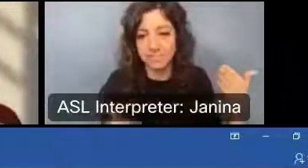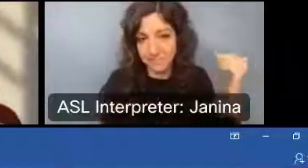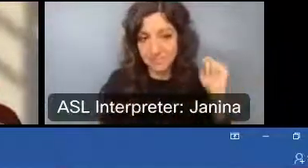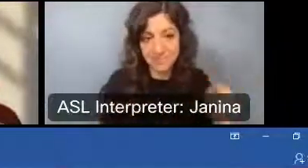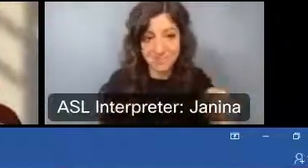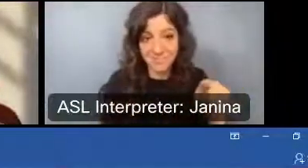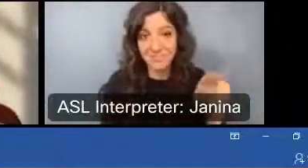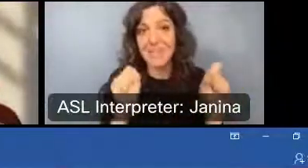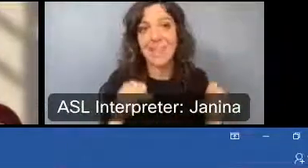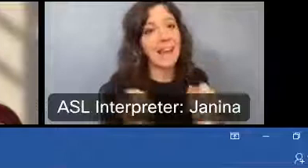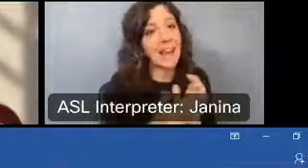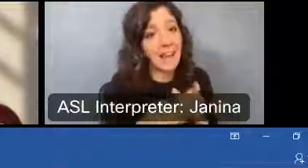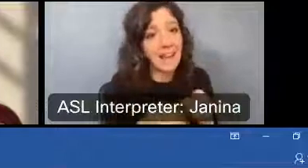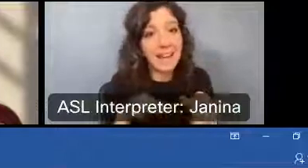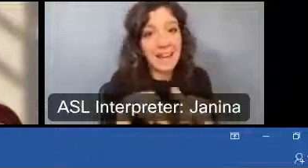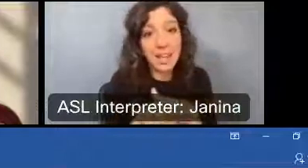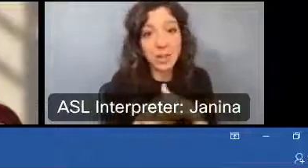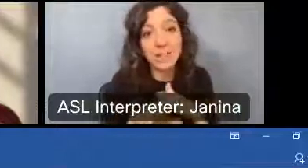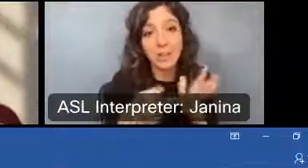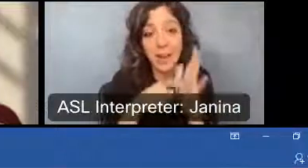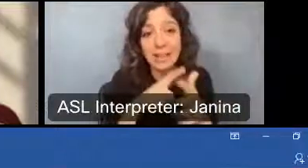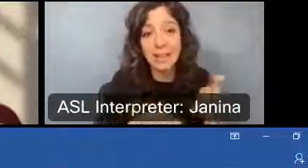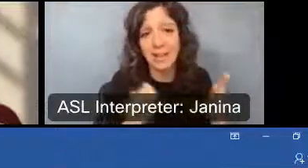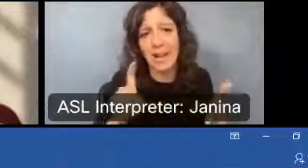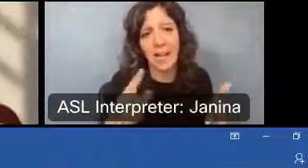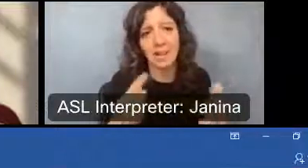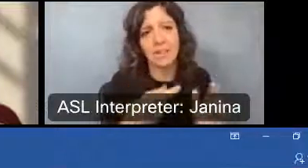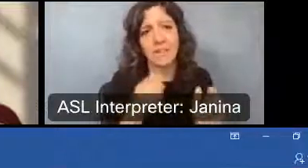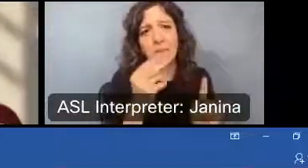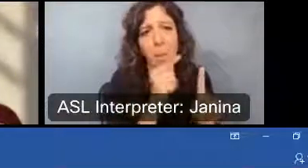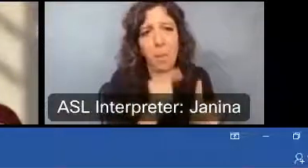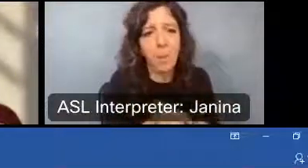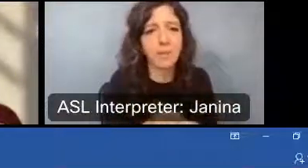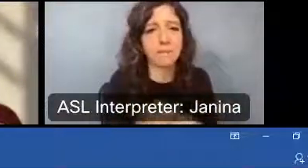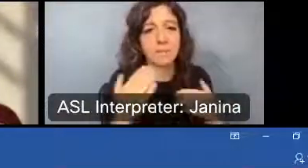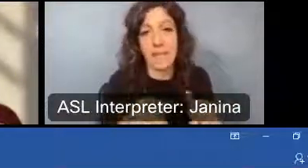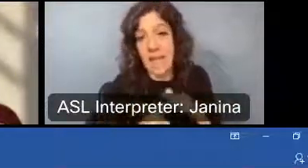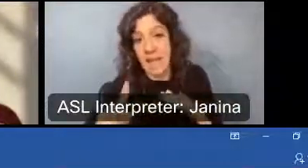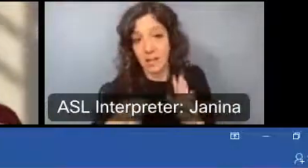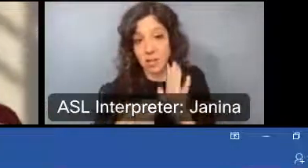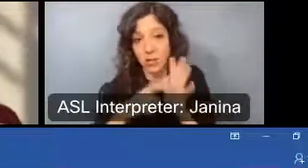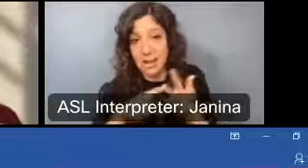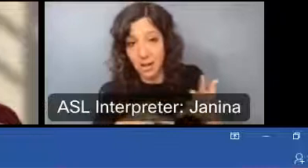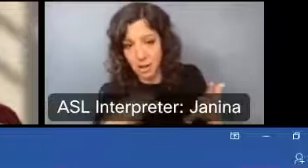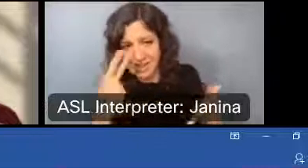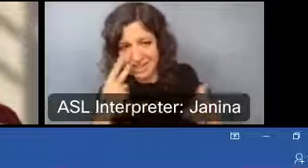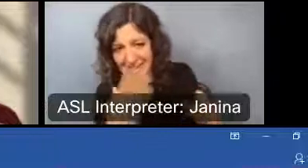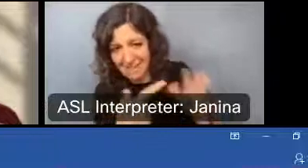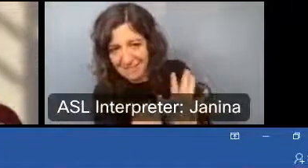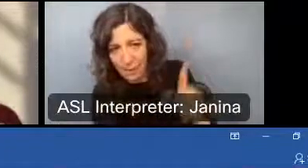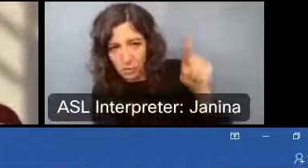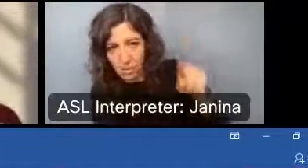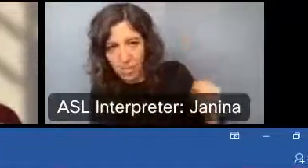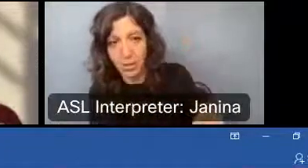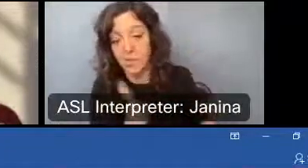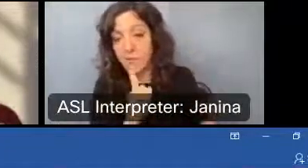be a couple bullet points: entrance criteria, exit criteria. You can see the examples that are even in here, which are